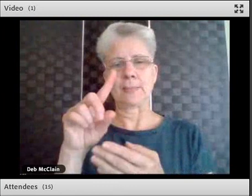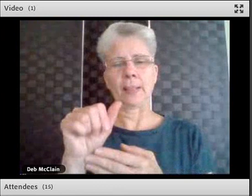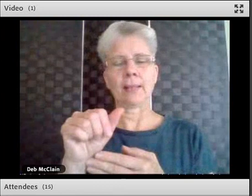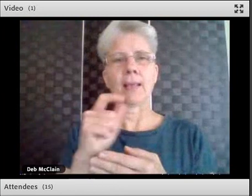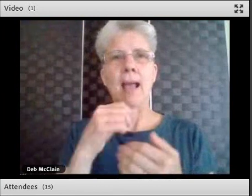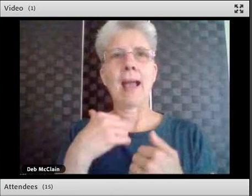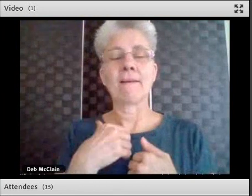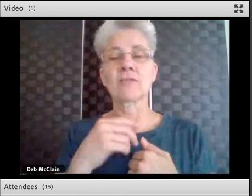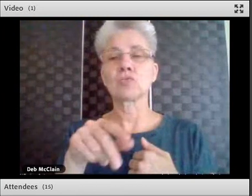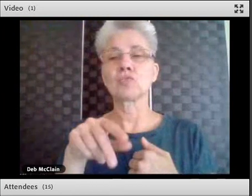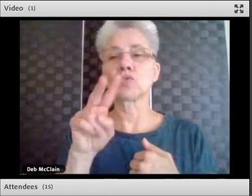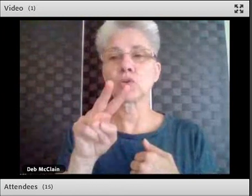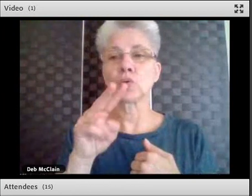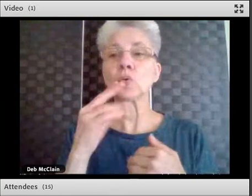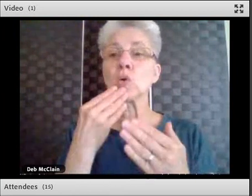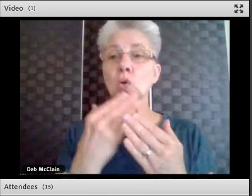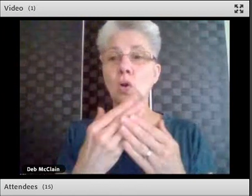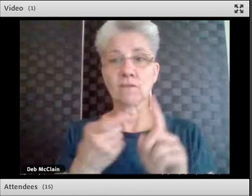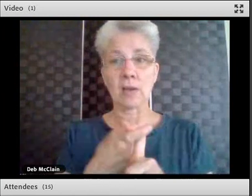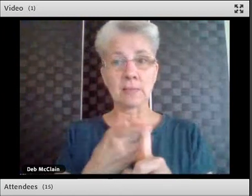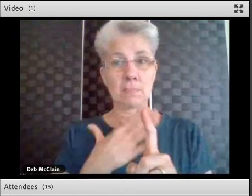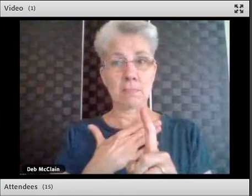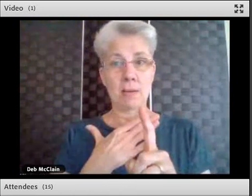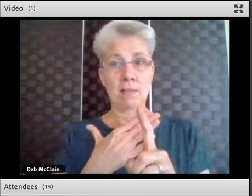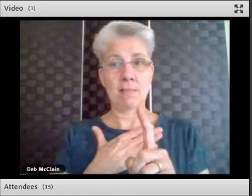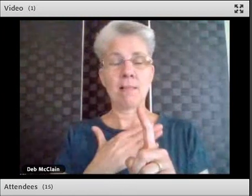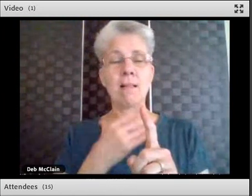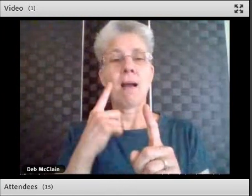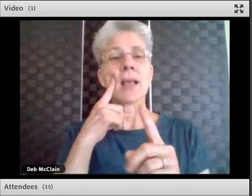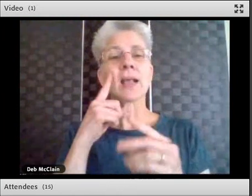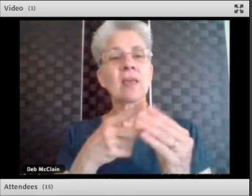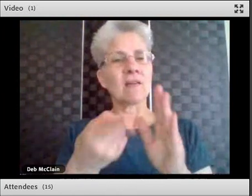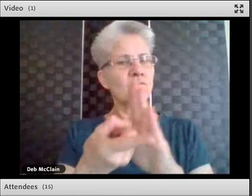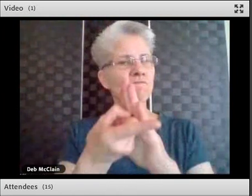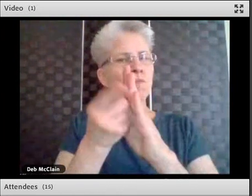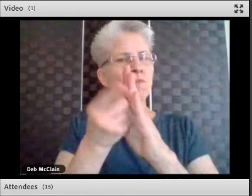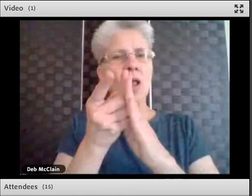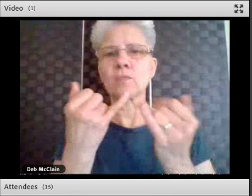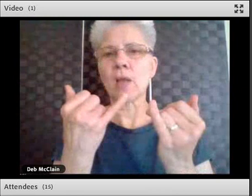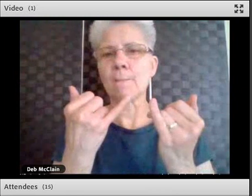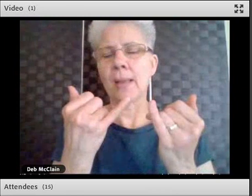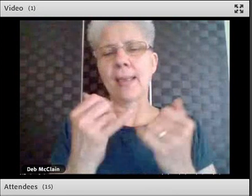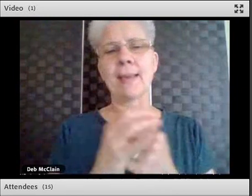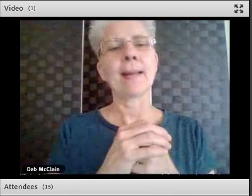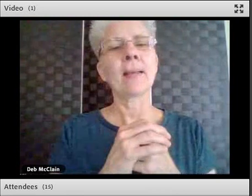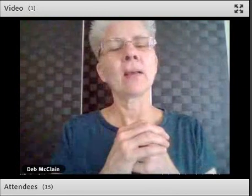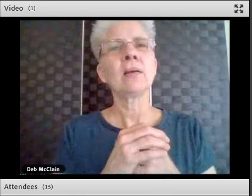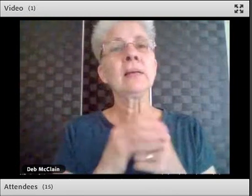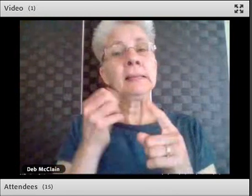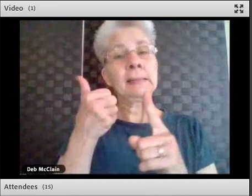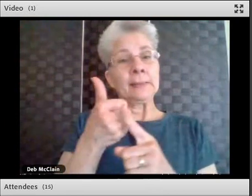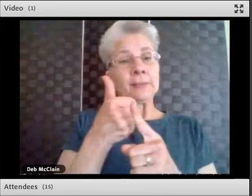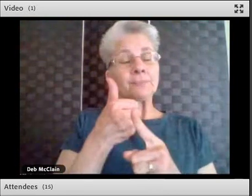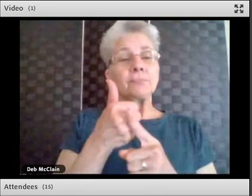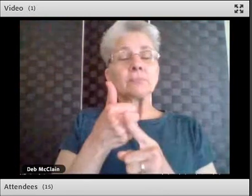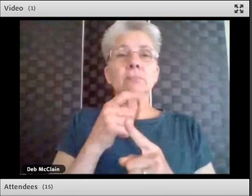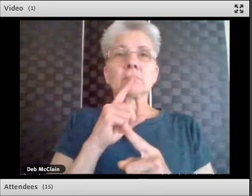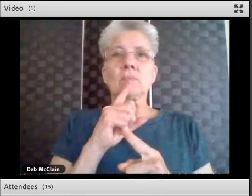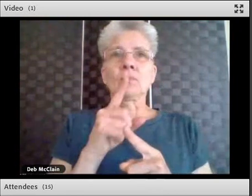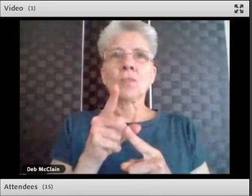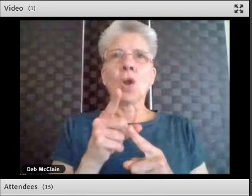I have two very good friends that I can think of right off the top of my head who